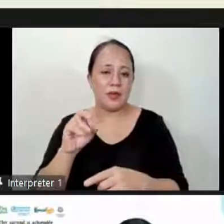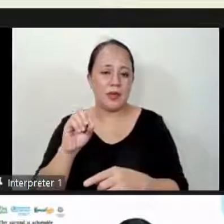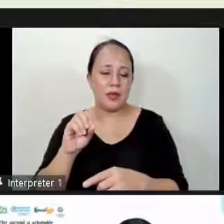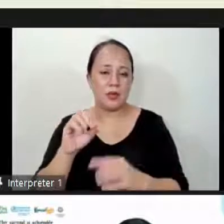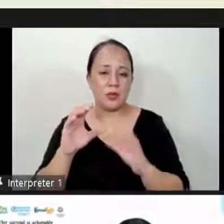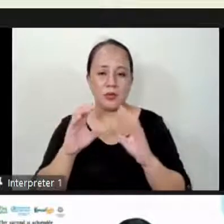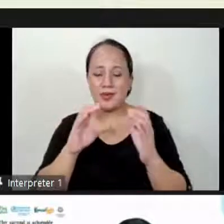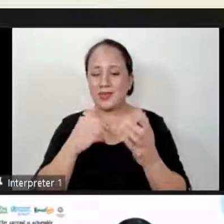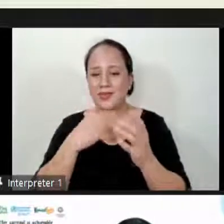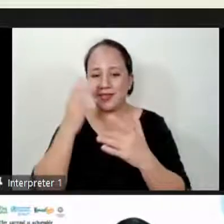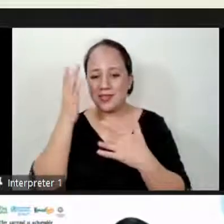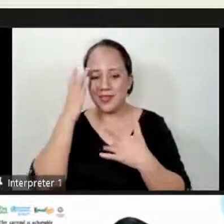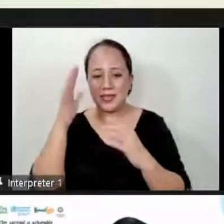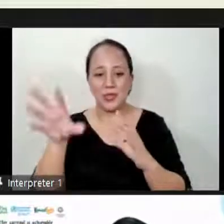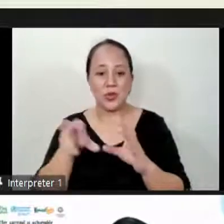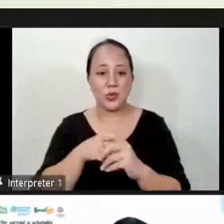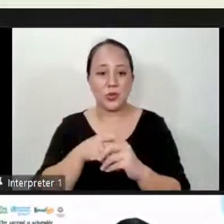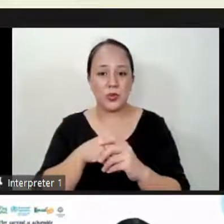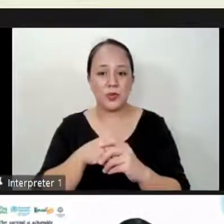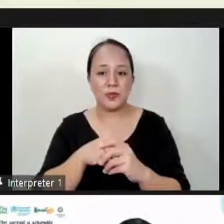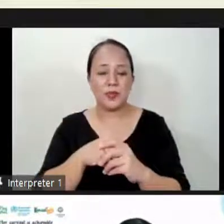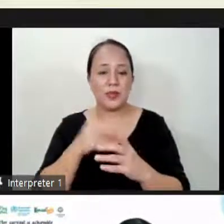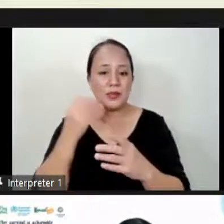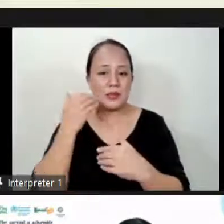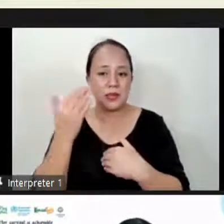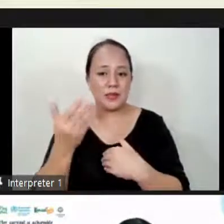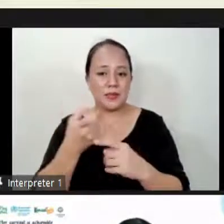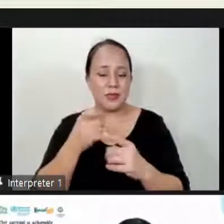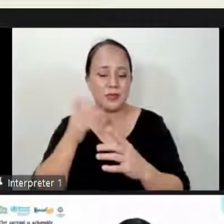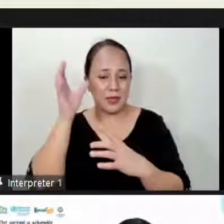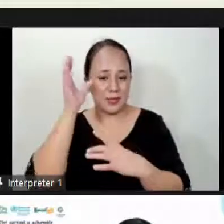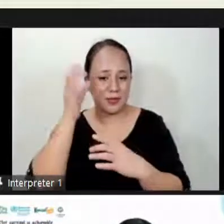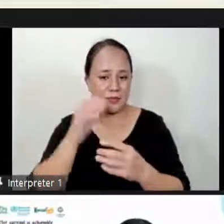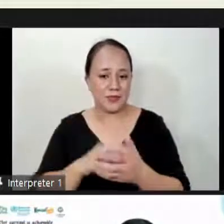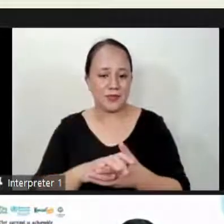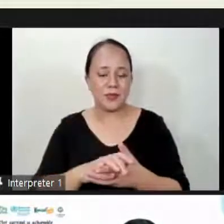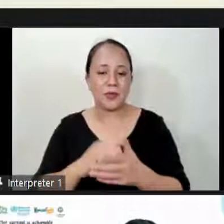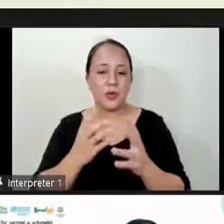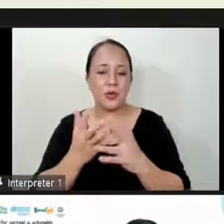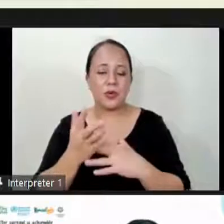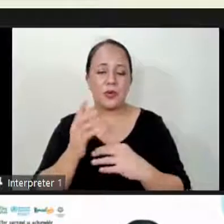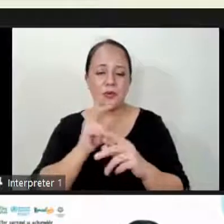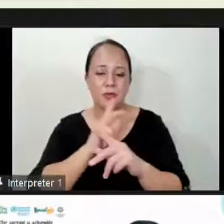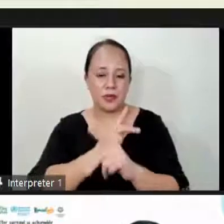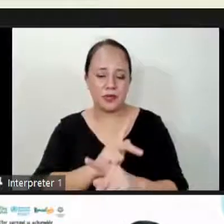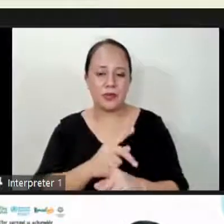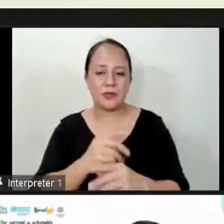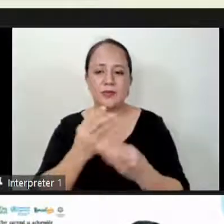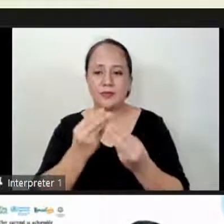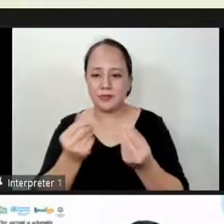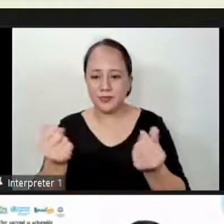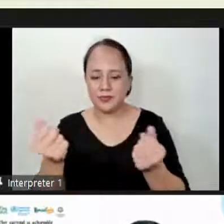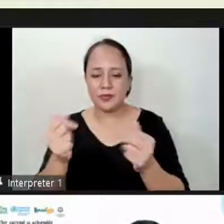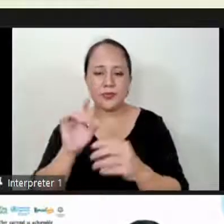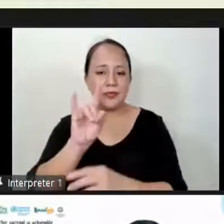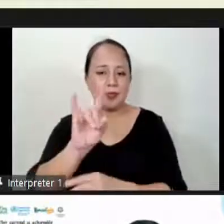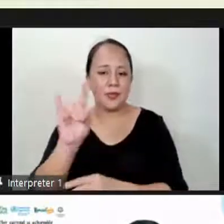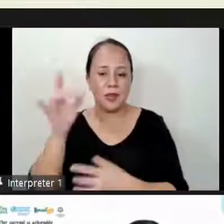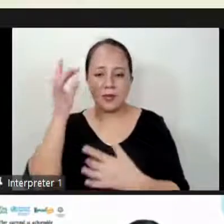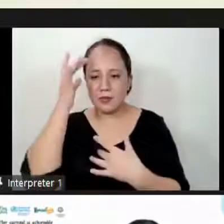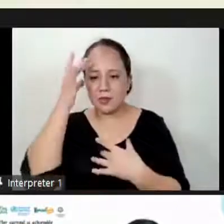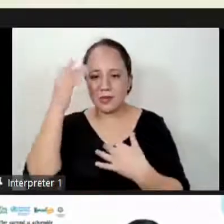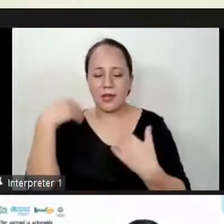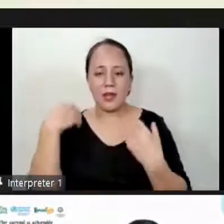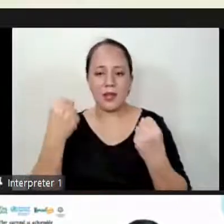diseases. That includes attributed deaths from cancer through prevention, treatment, and promote mental health